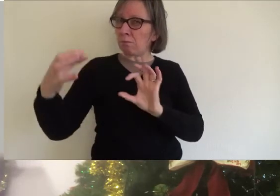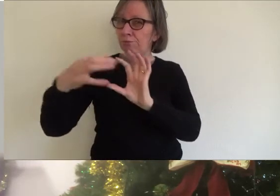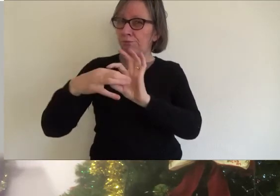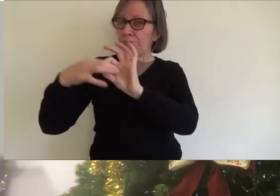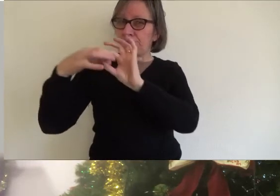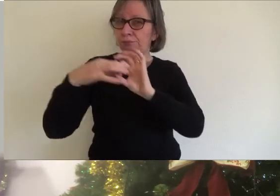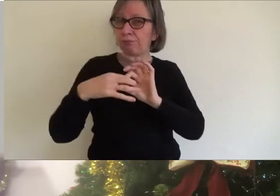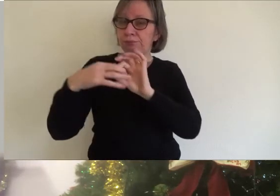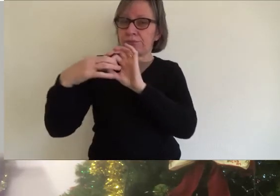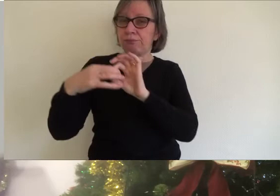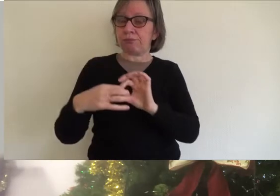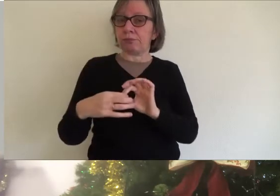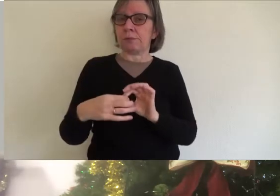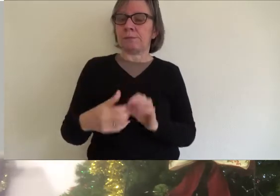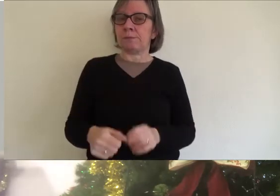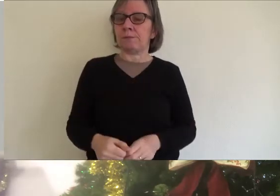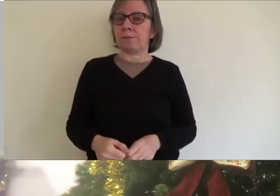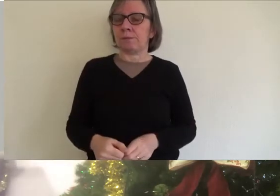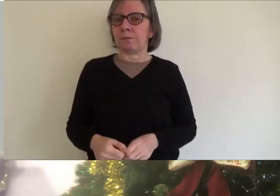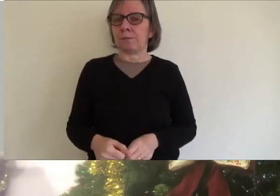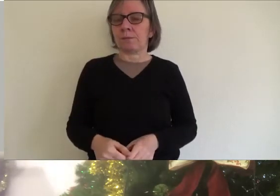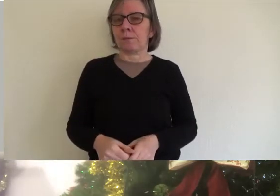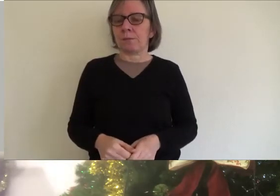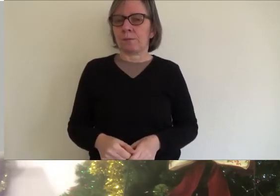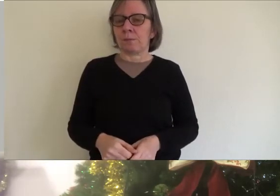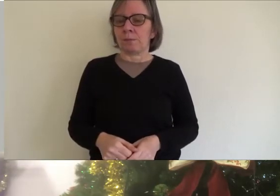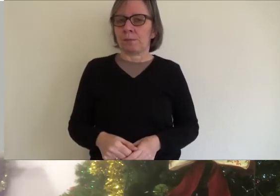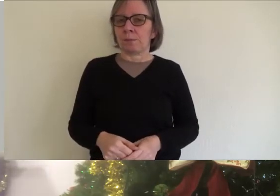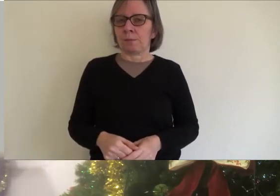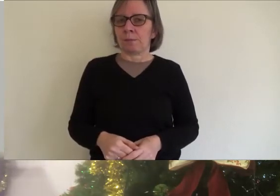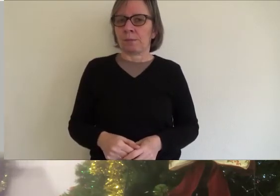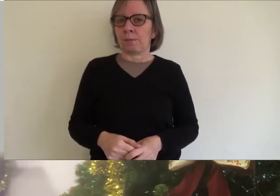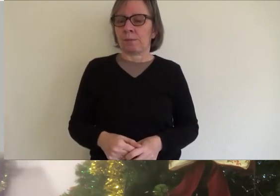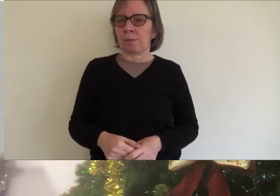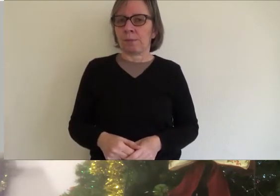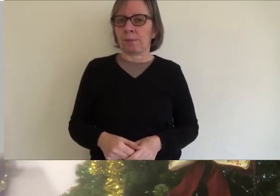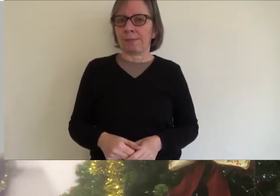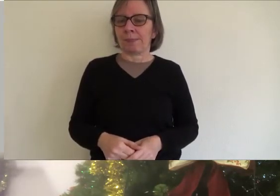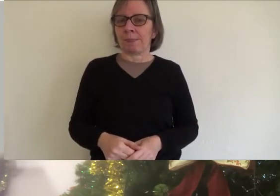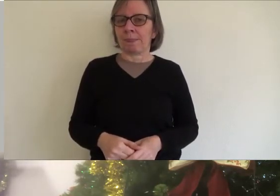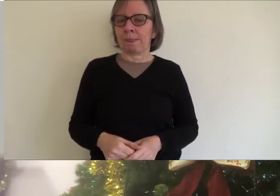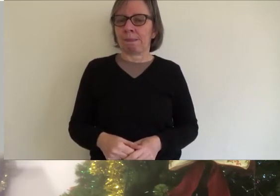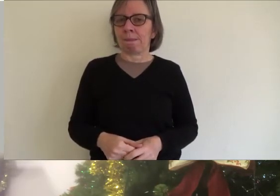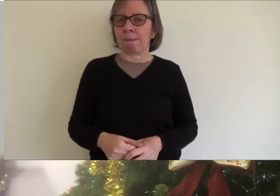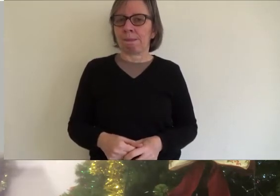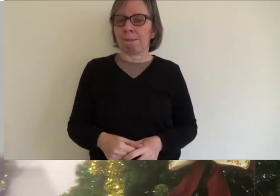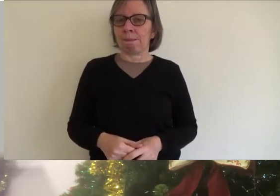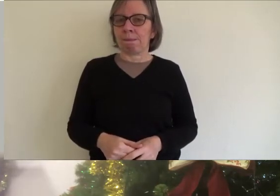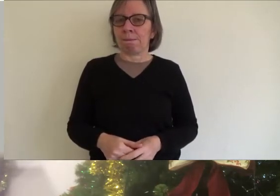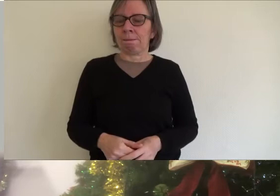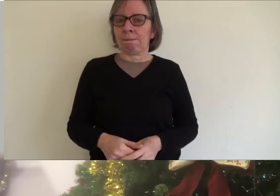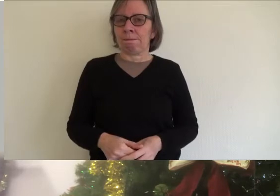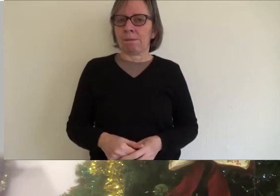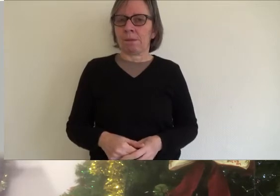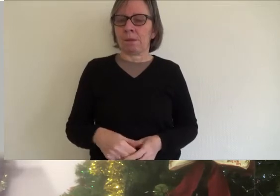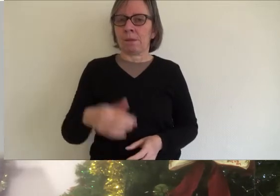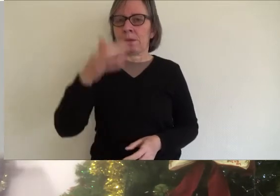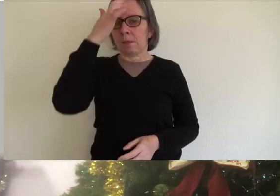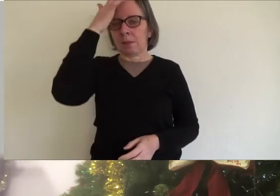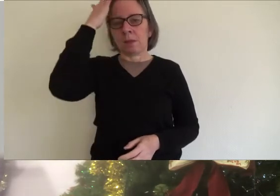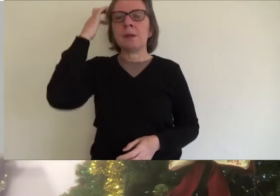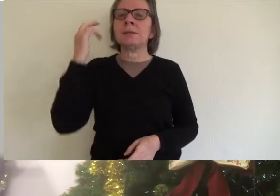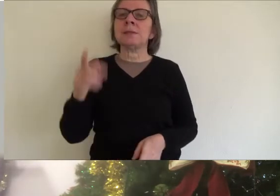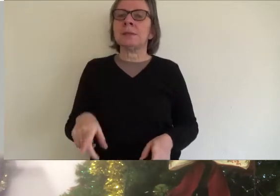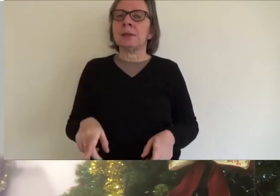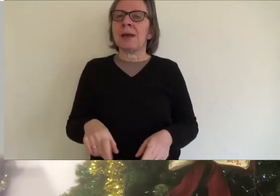You know, and some of the old corny sayings are still very true, that wise men still seek him. And that a carpenter from